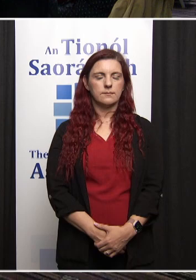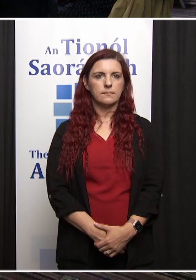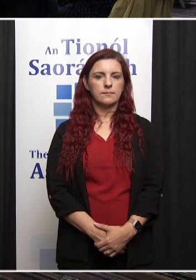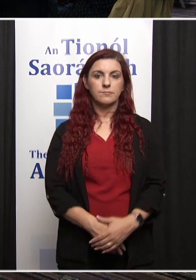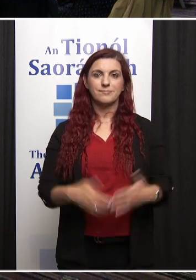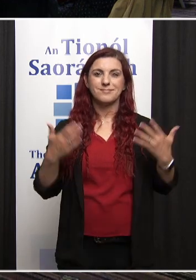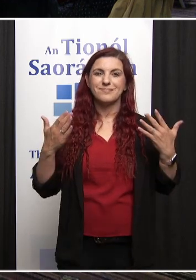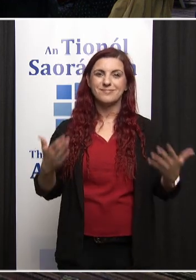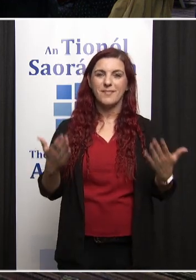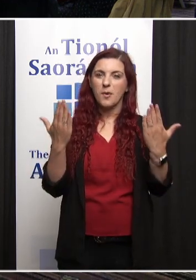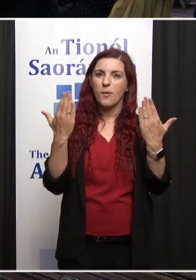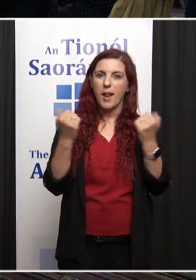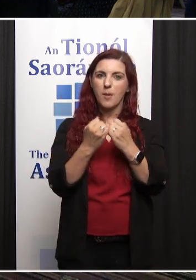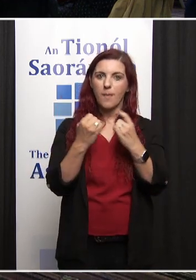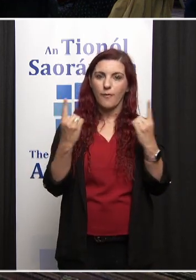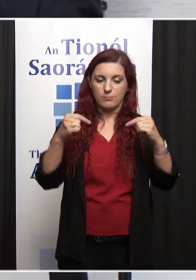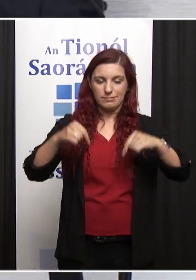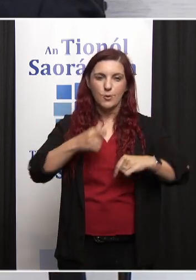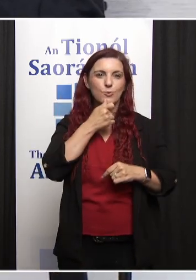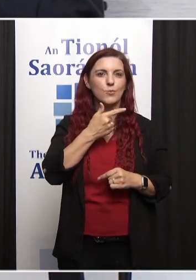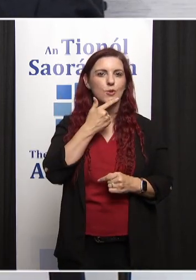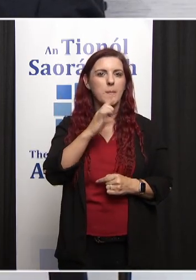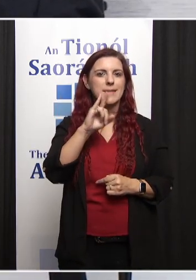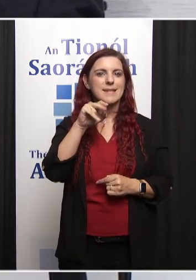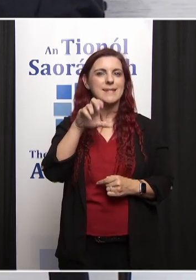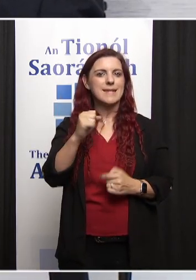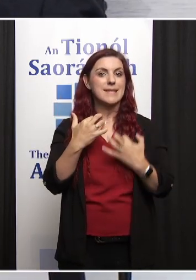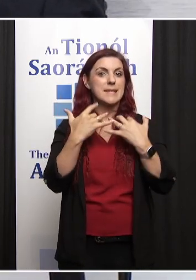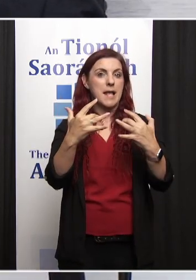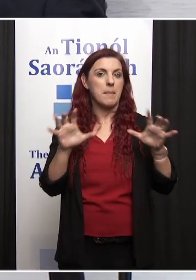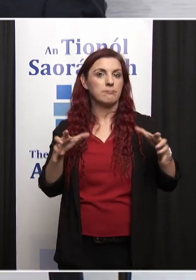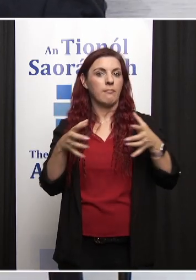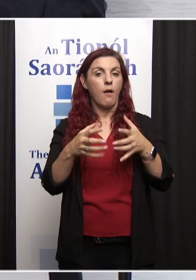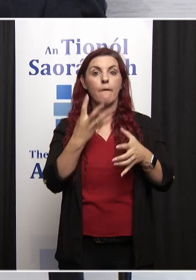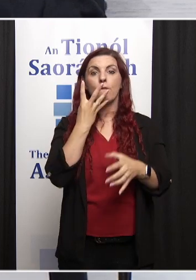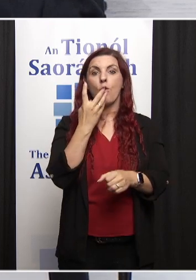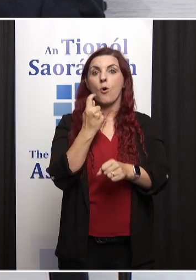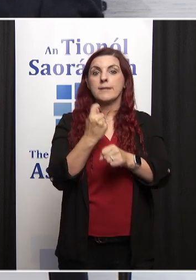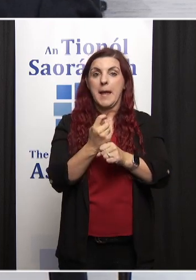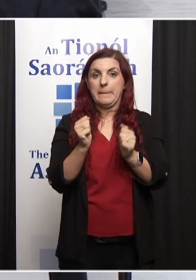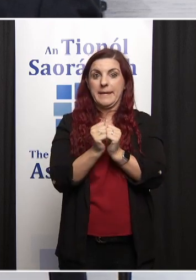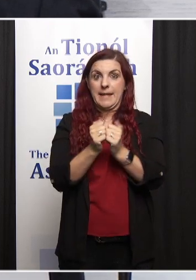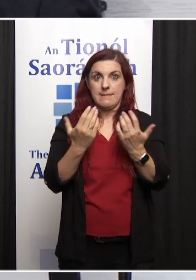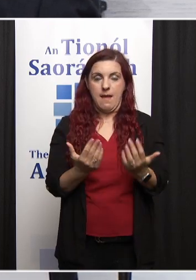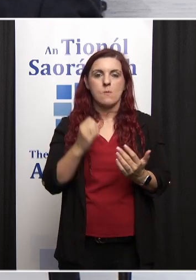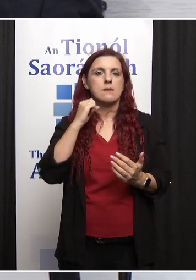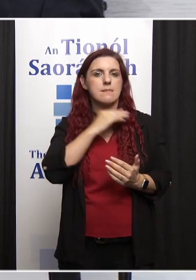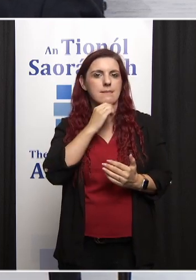So welcome to the Dublin Citizens Assembly on our fourth session on Saturday the 10th of September